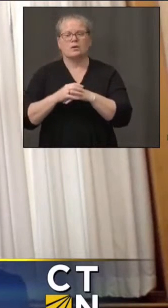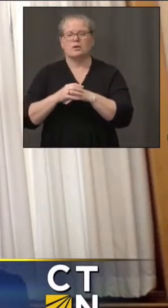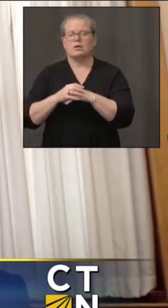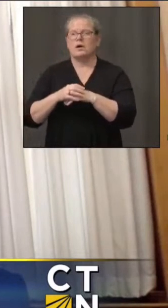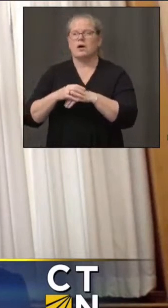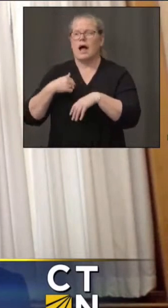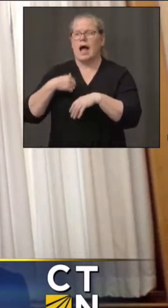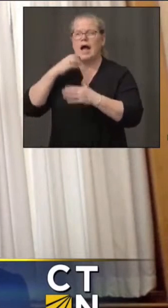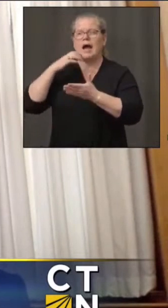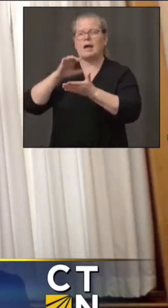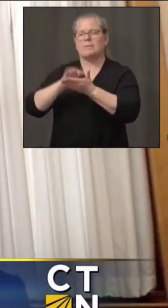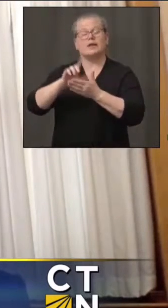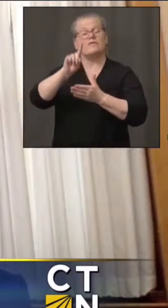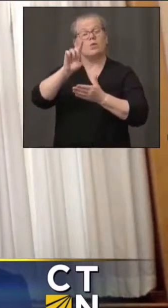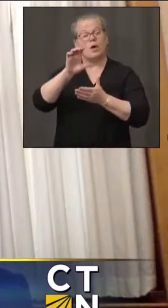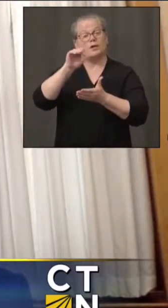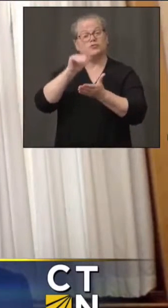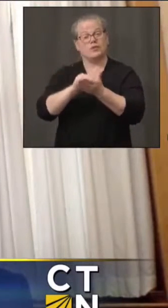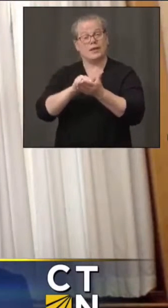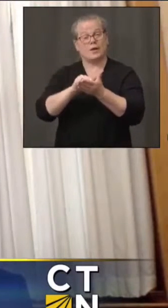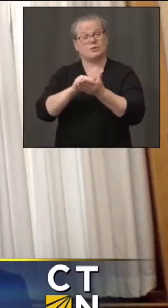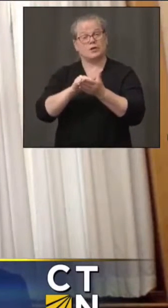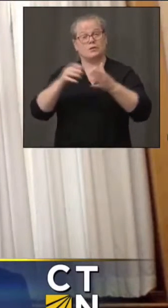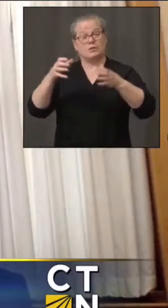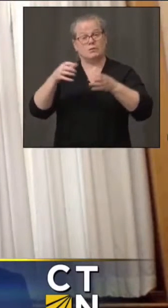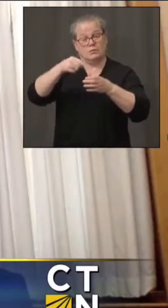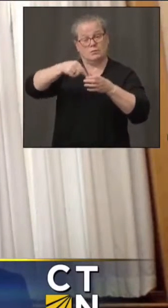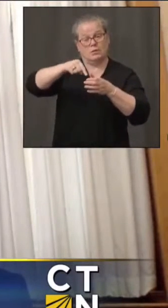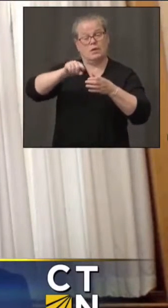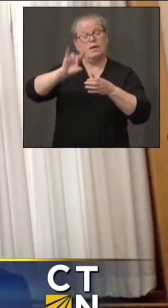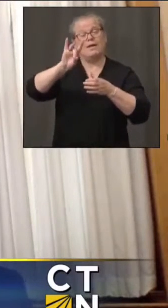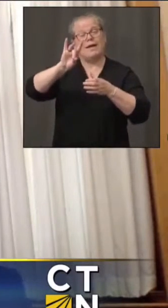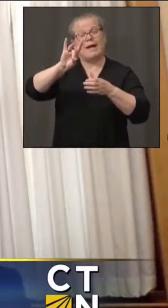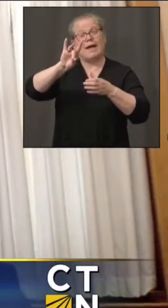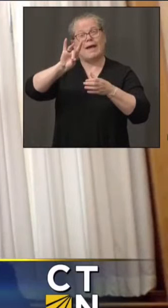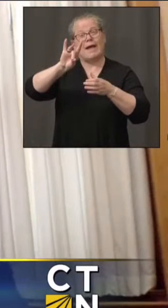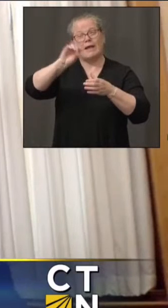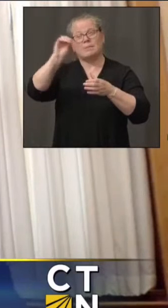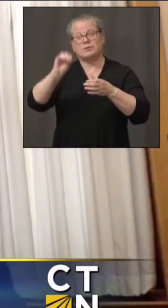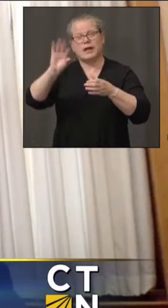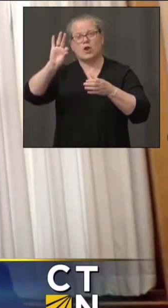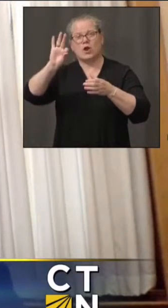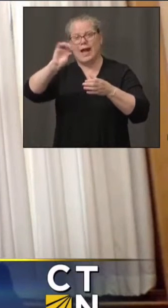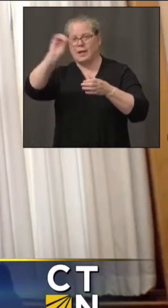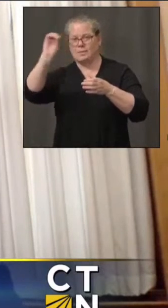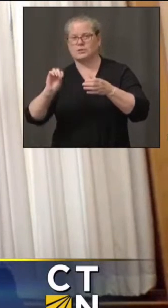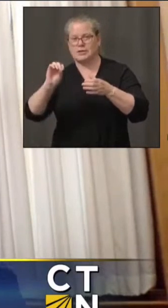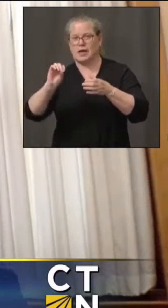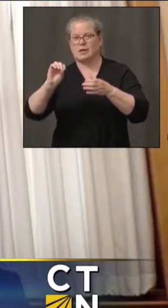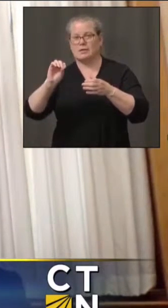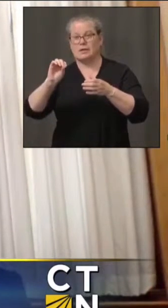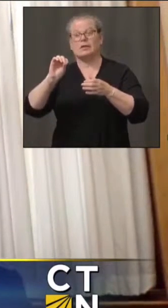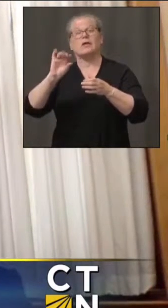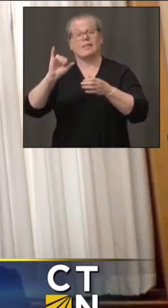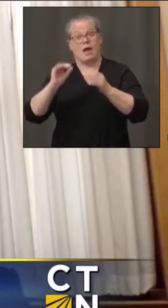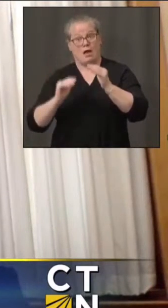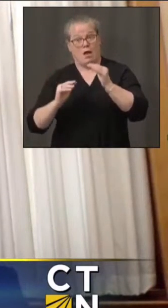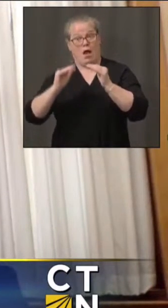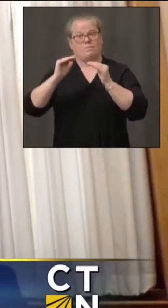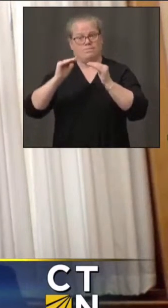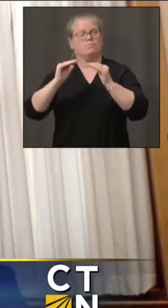9 per 100,000 for the state. Okay. And Dr. Coe, I just wanted